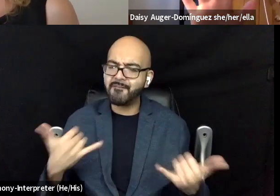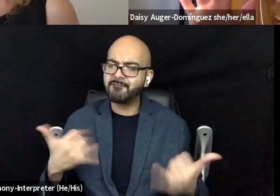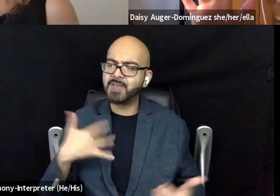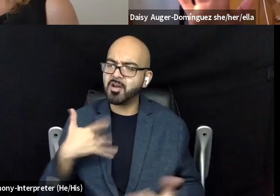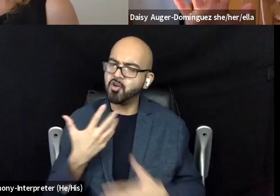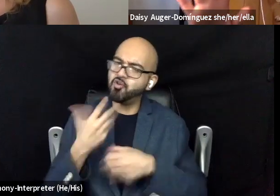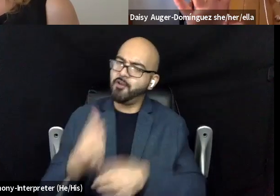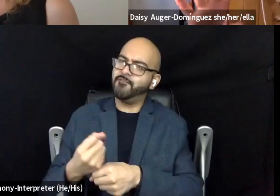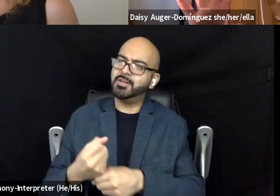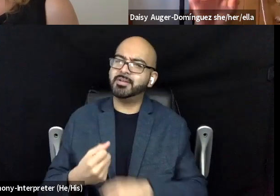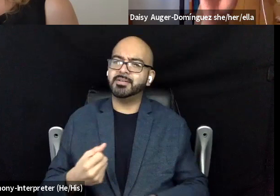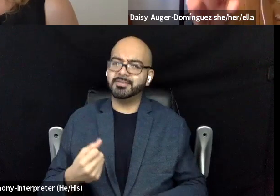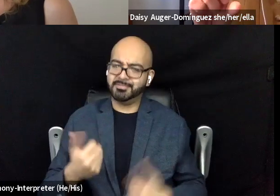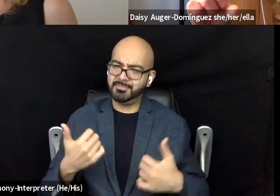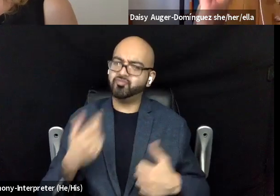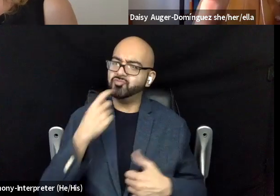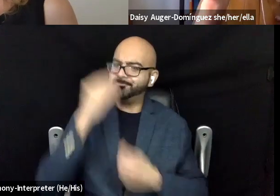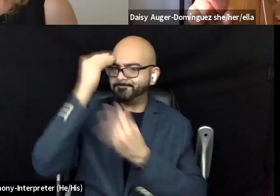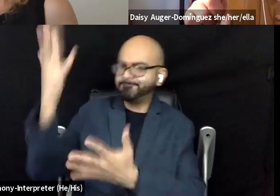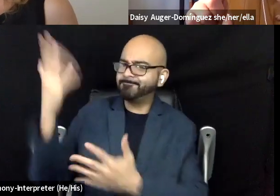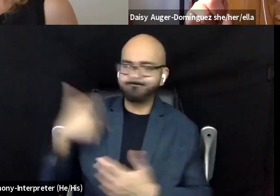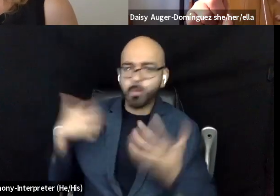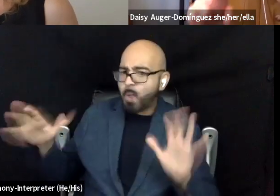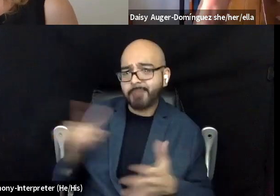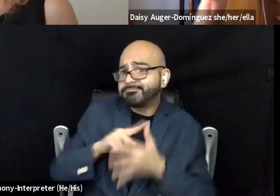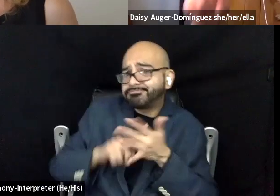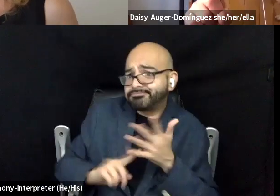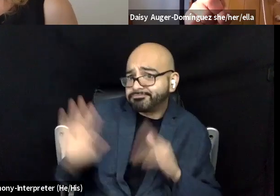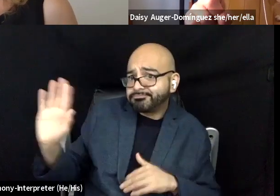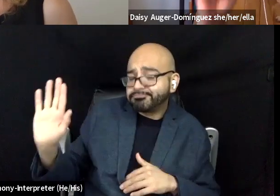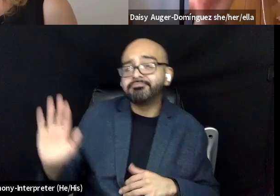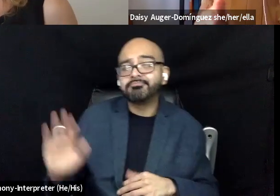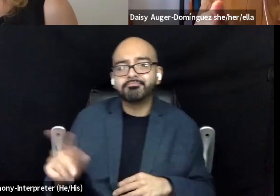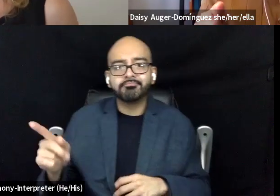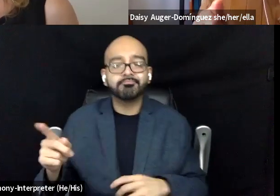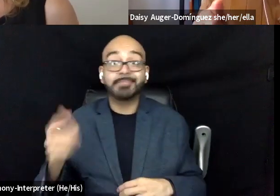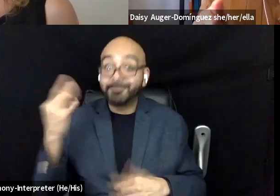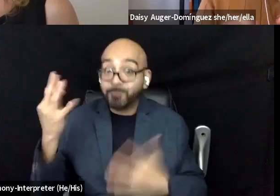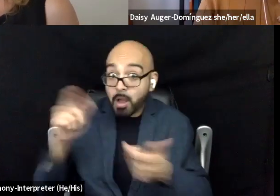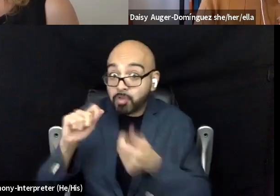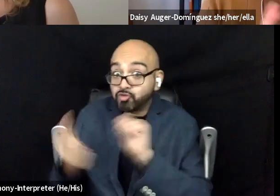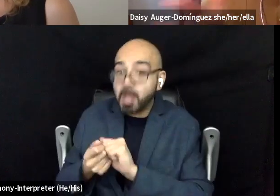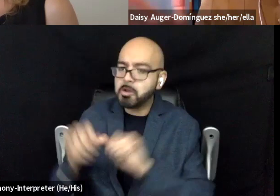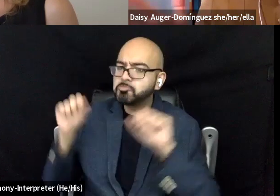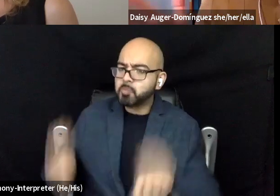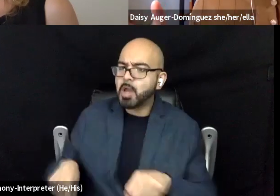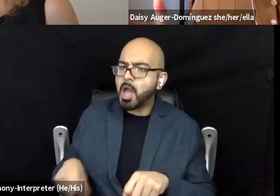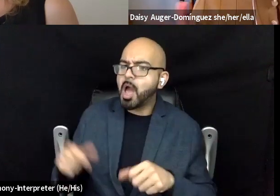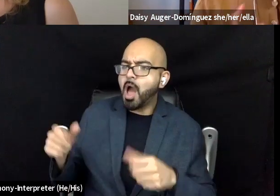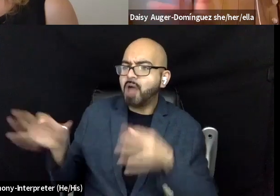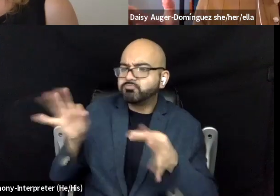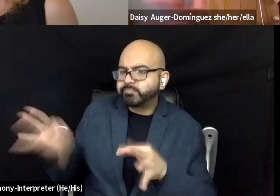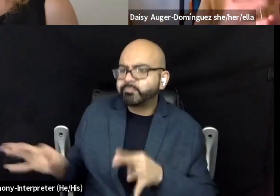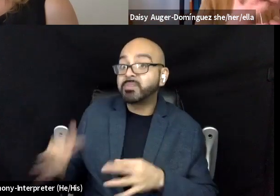say that's not what I want. If you want to drive change, I'm here for that. And this is what you're going to get from me. And she knows